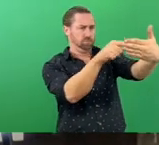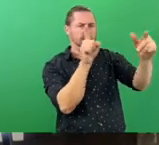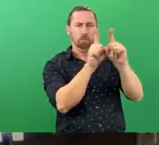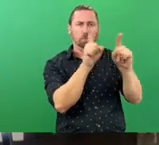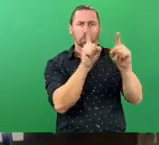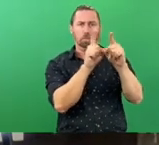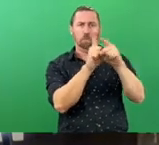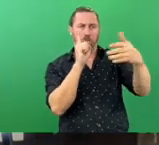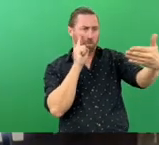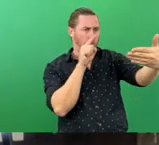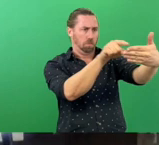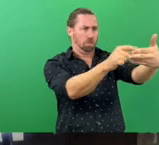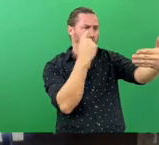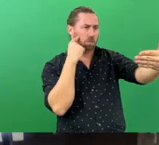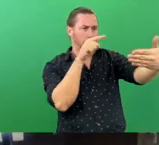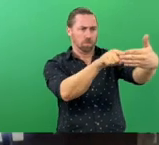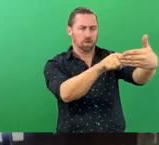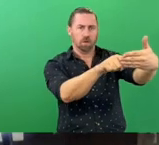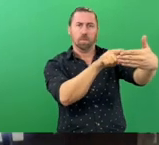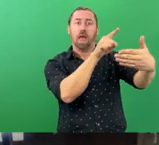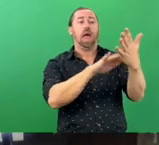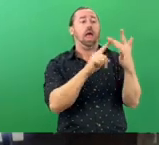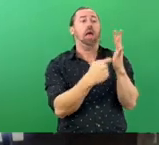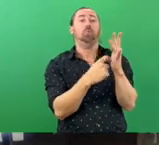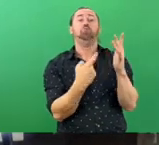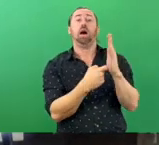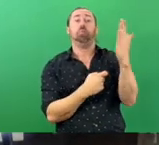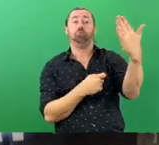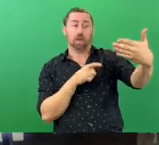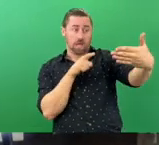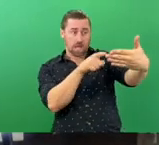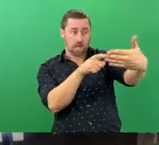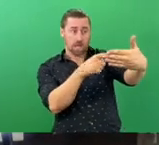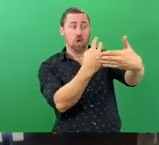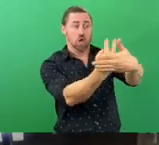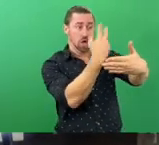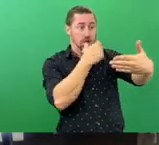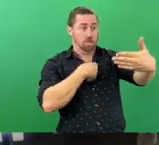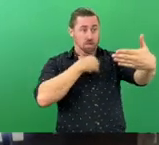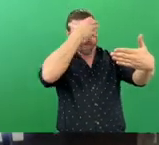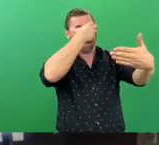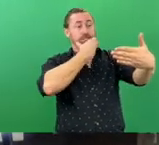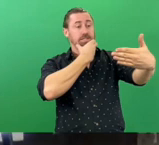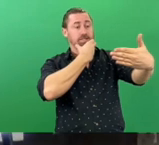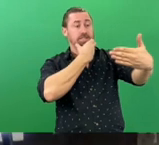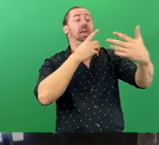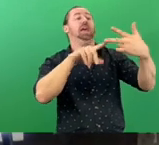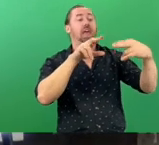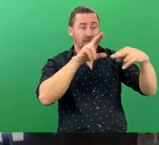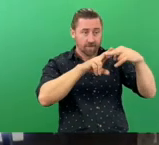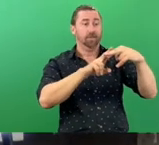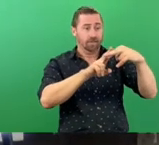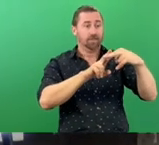in the mirror, right? It stays on the same side. What the mirror actually shows you is a view of yourself as if you could